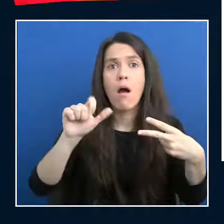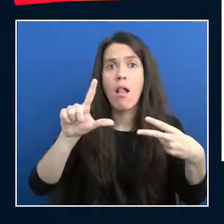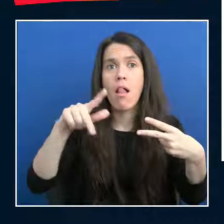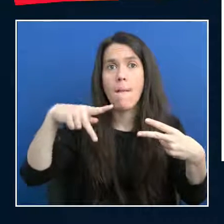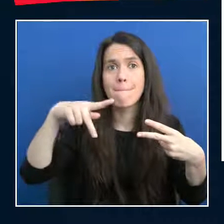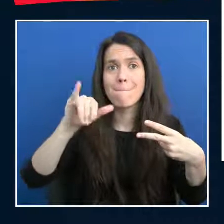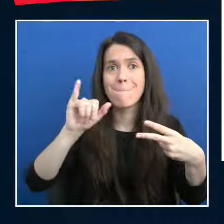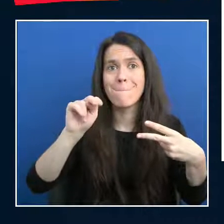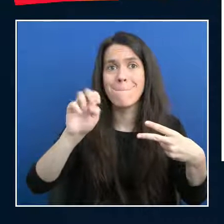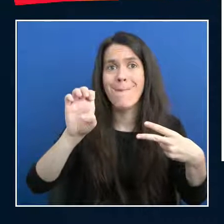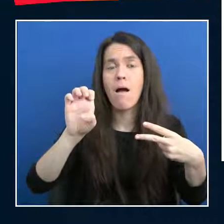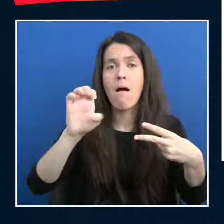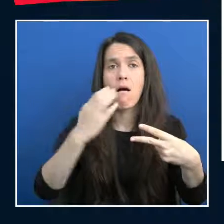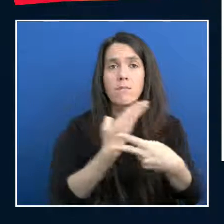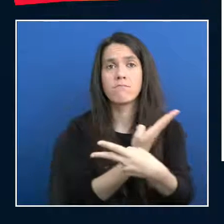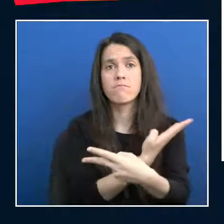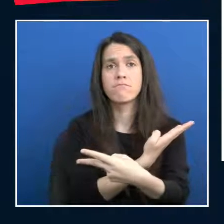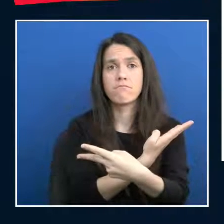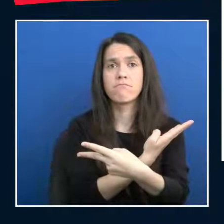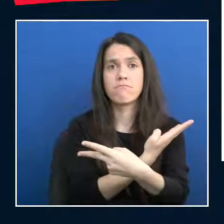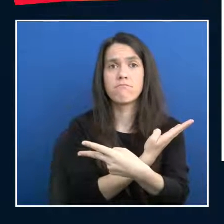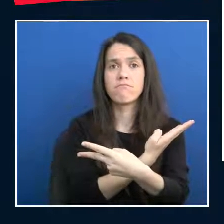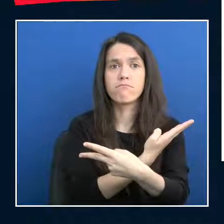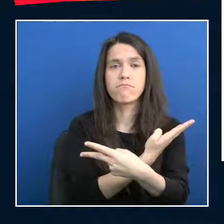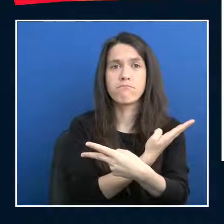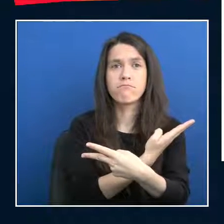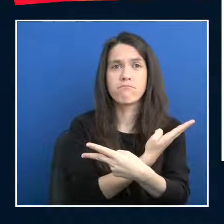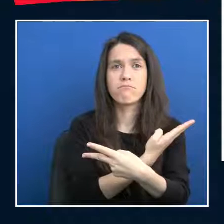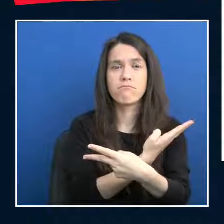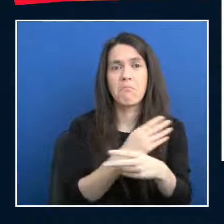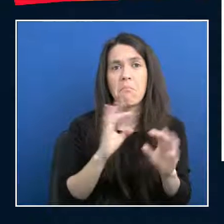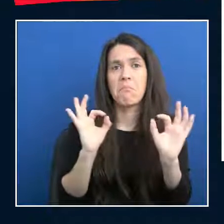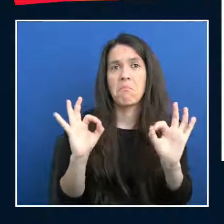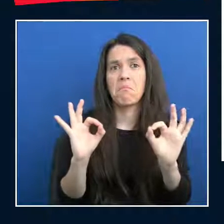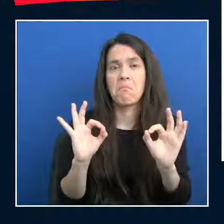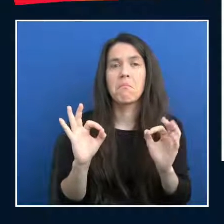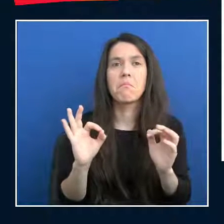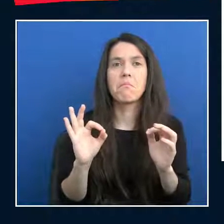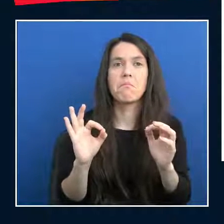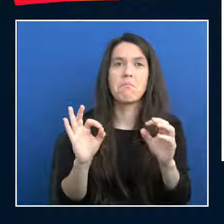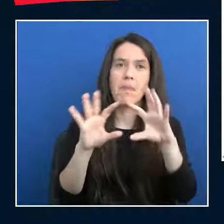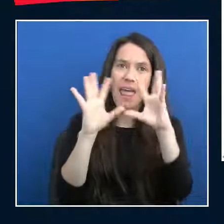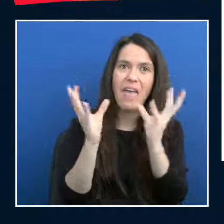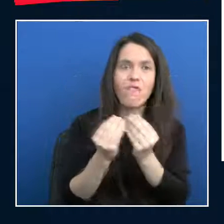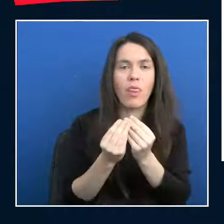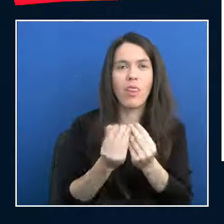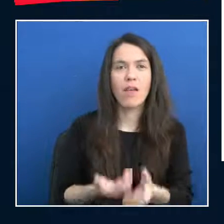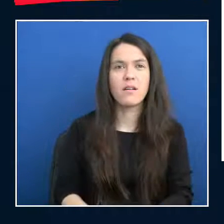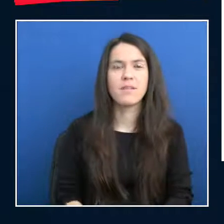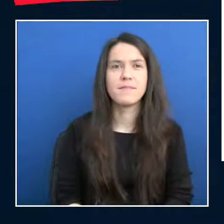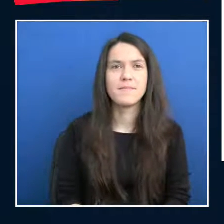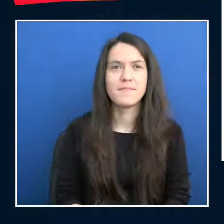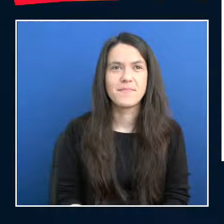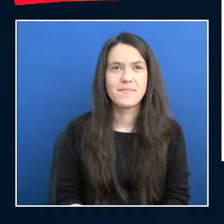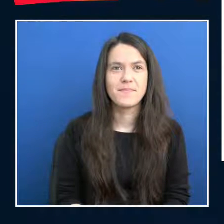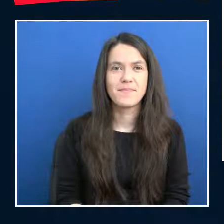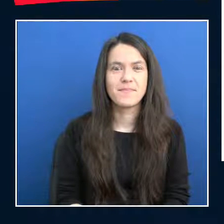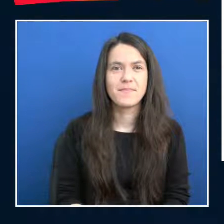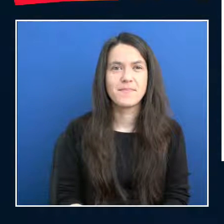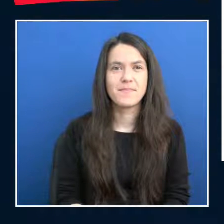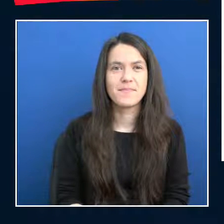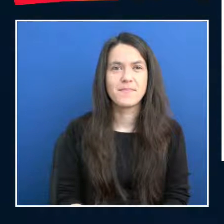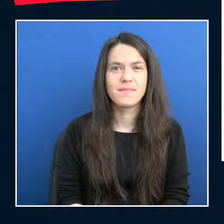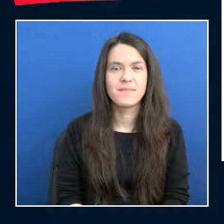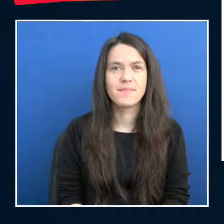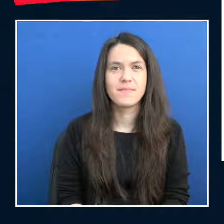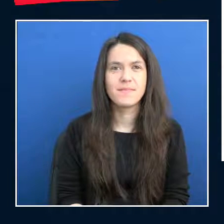Alpine, I mean like the slimmest version that has everything you need for your app, but nothing more. So you can